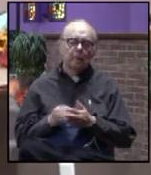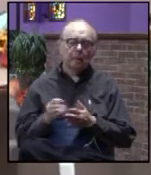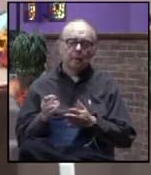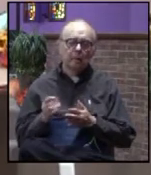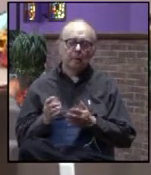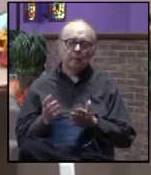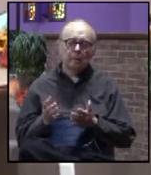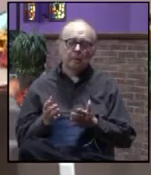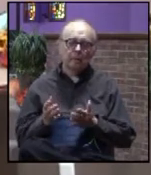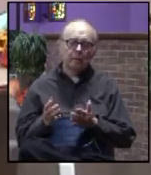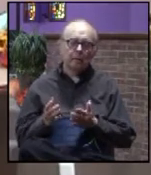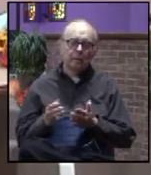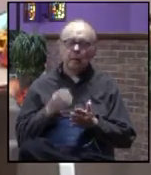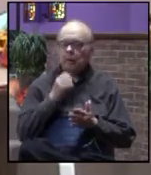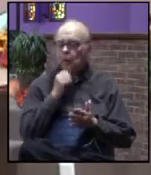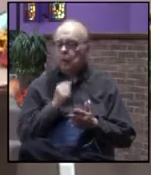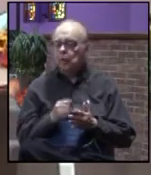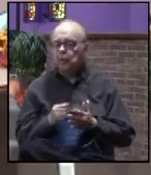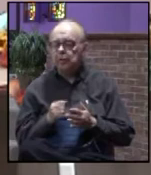it's a